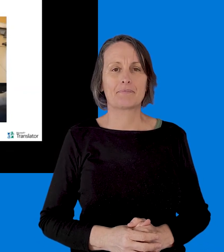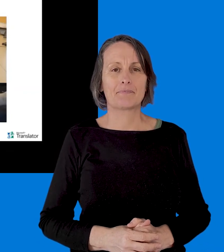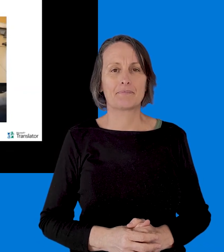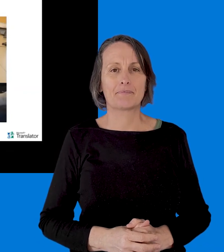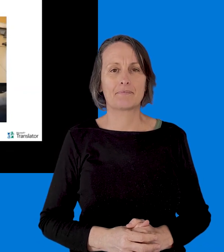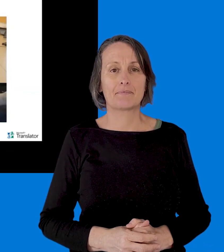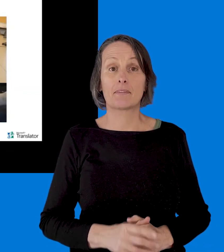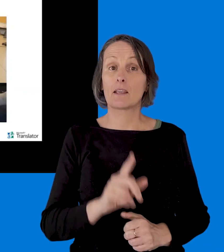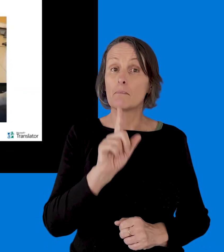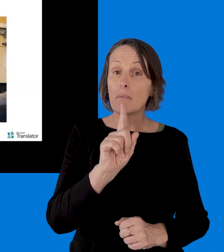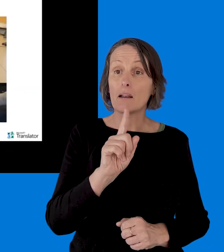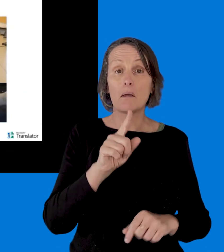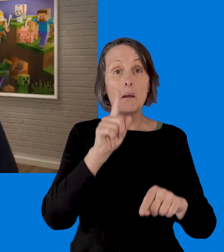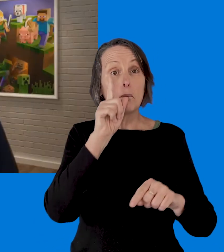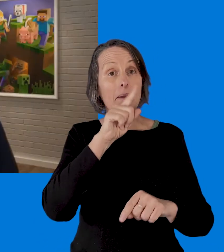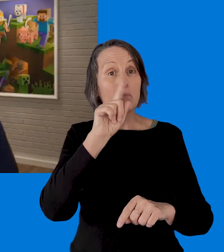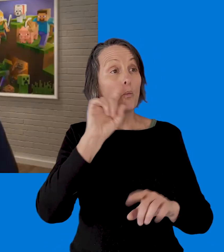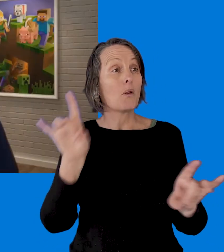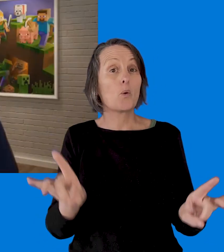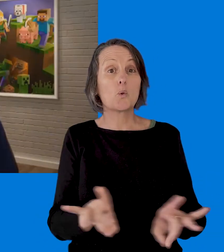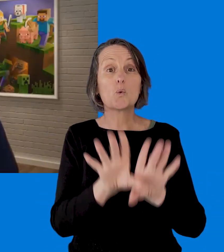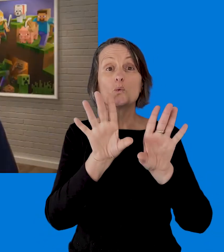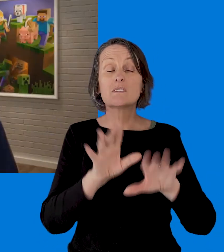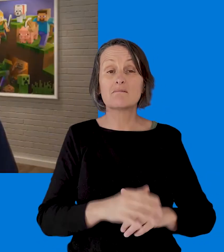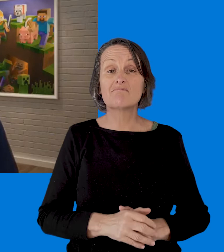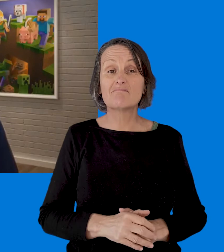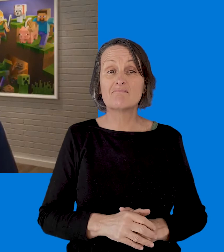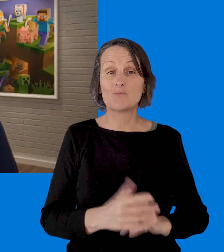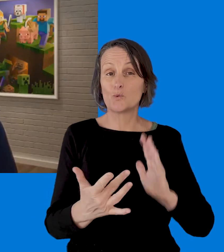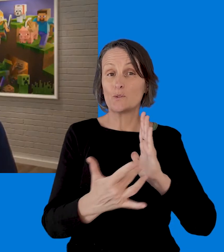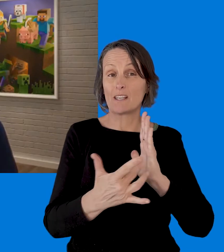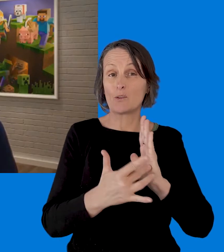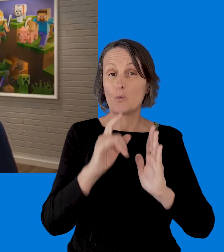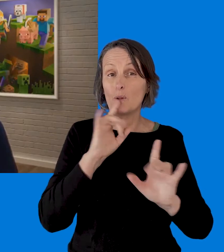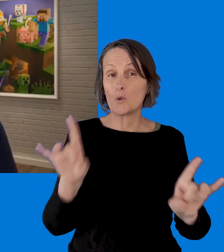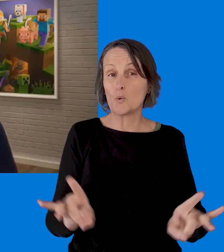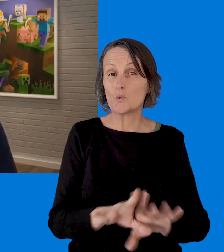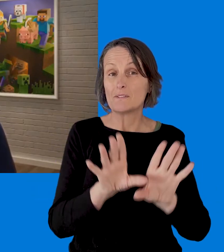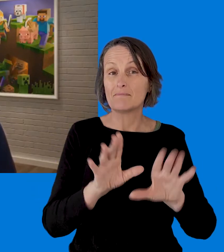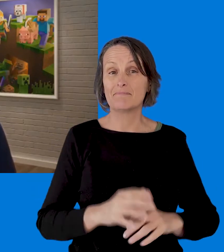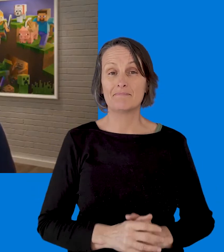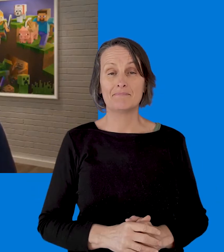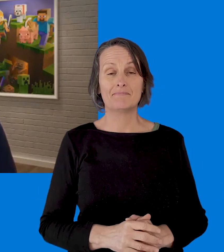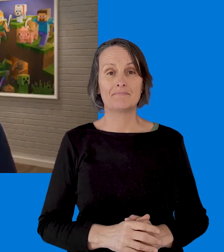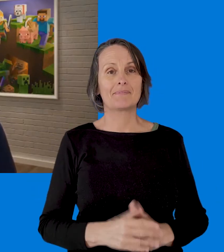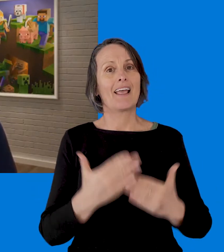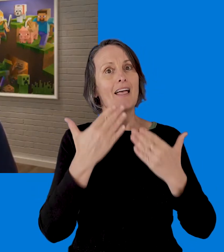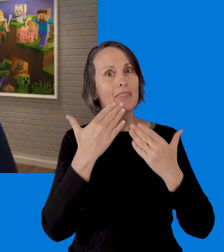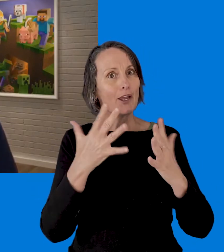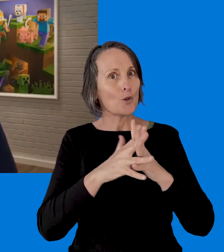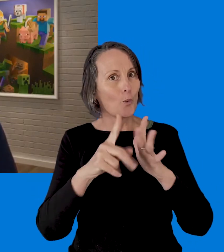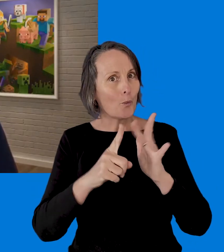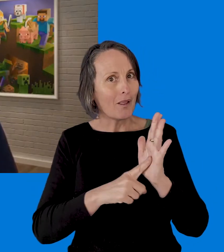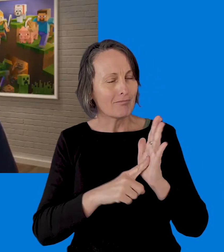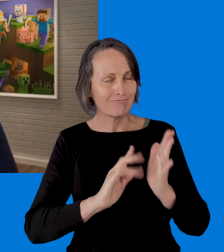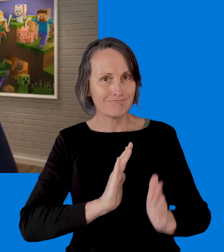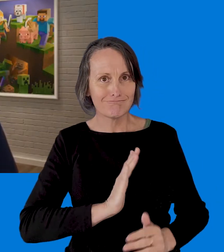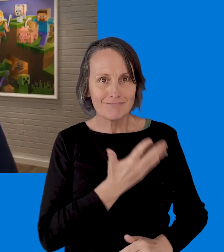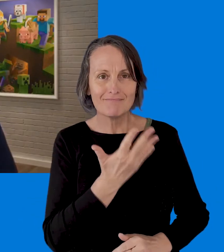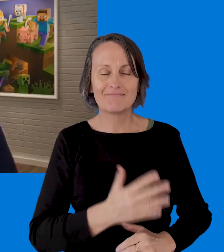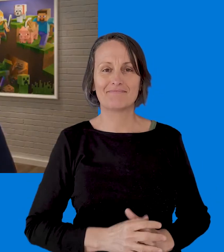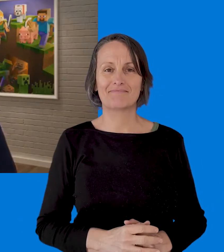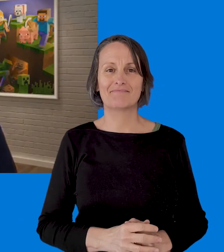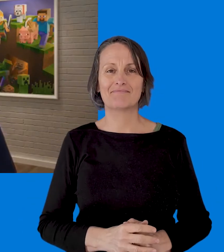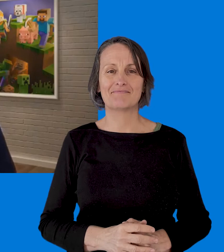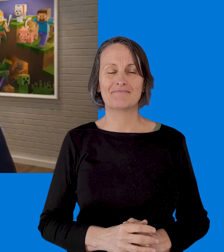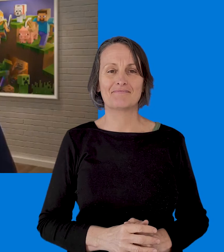readily to this technology. Thanks, Will. That's really interesting, really, really interesting. I'd like now to bring